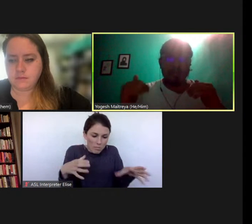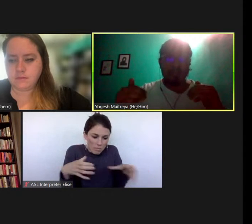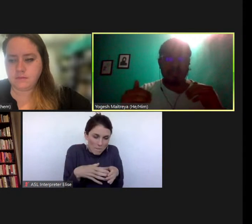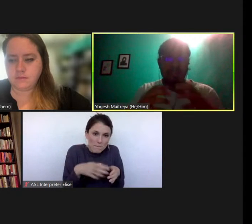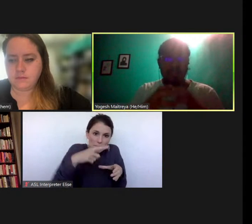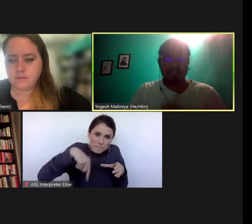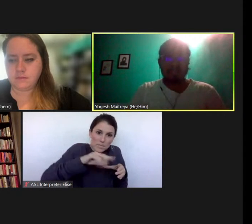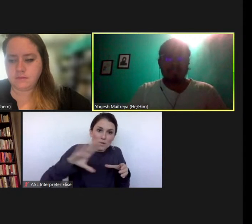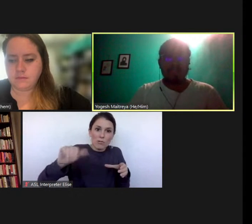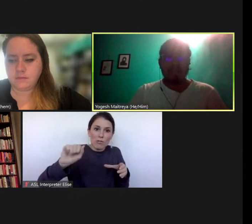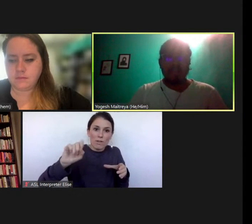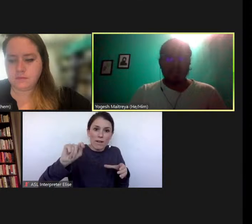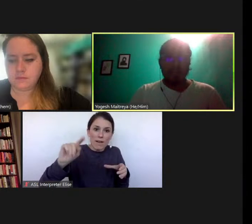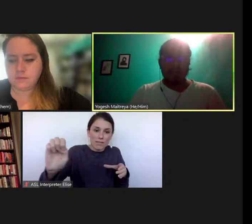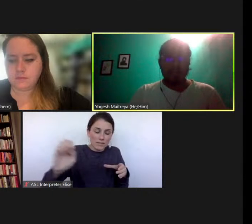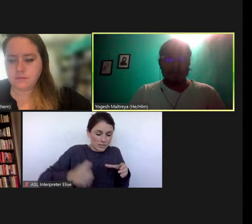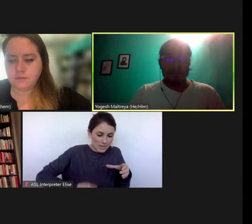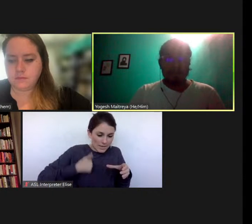and thinks for their caste.